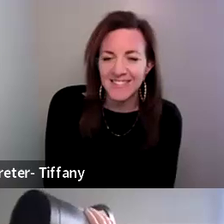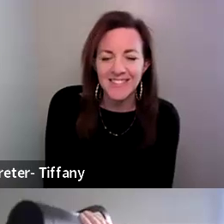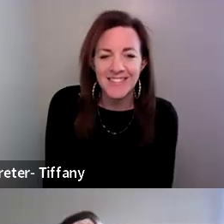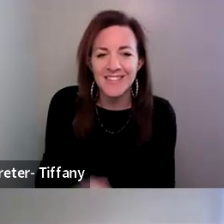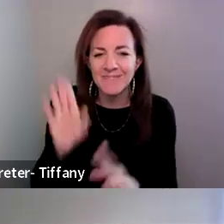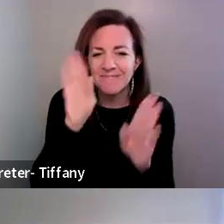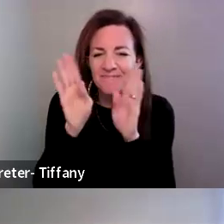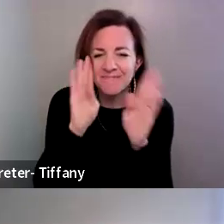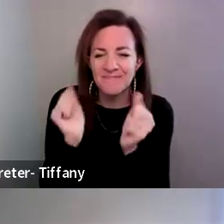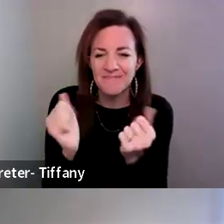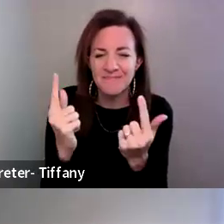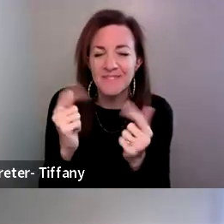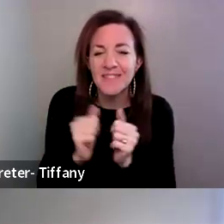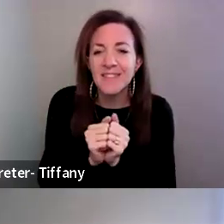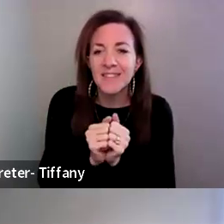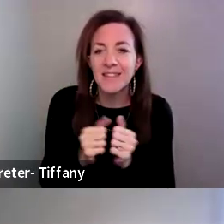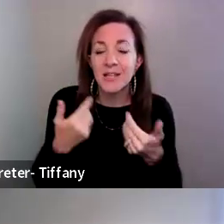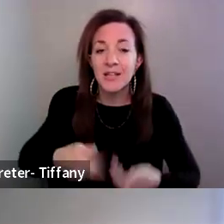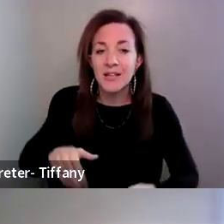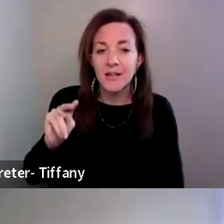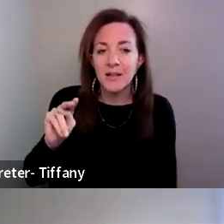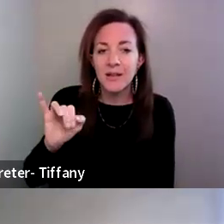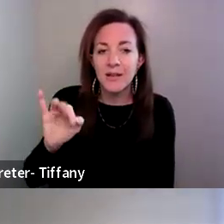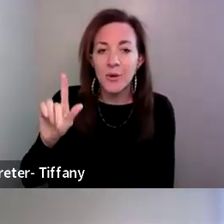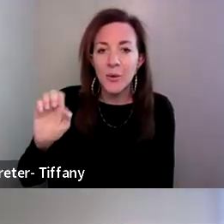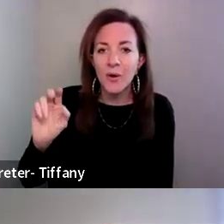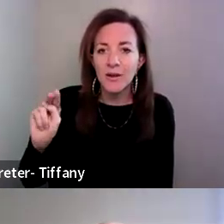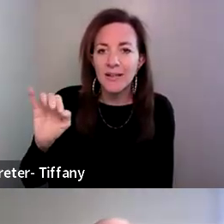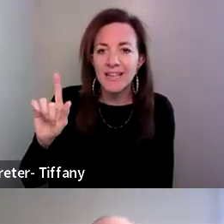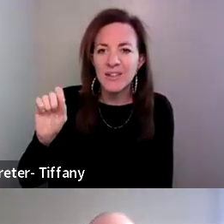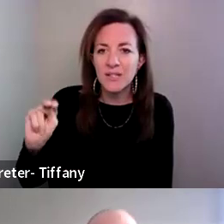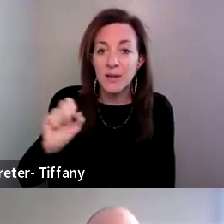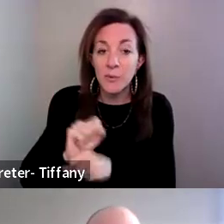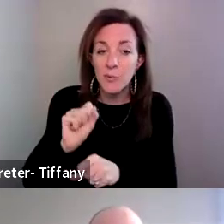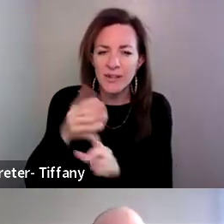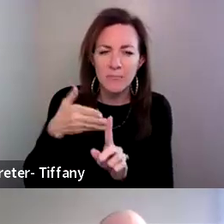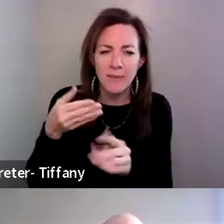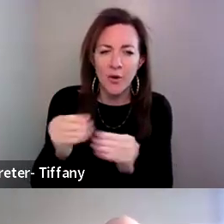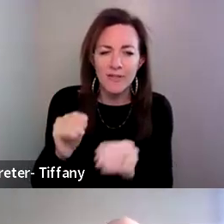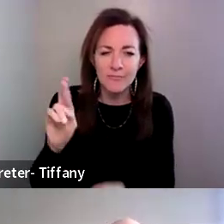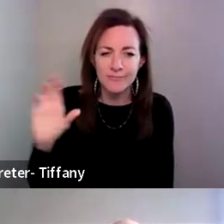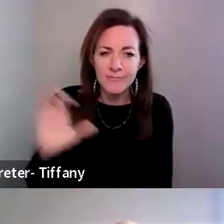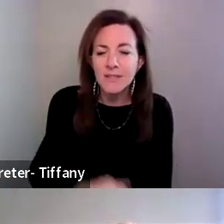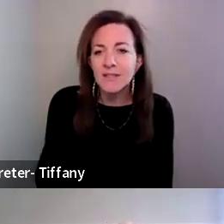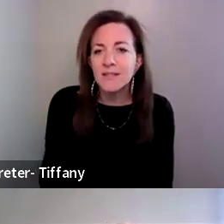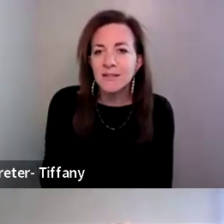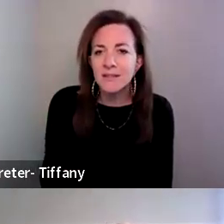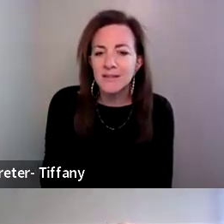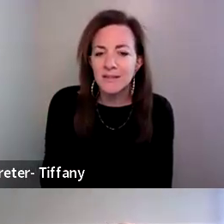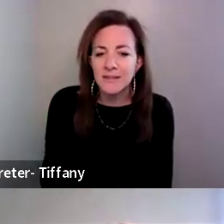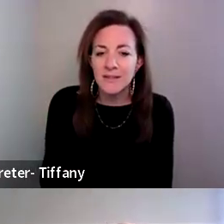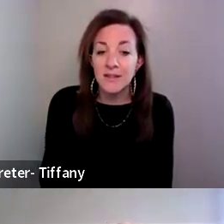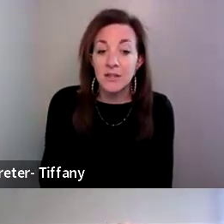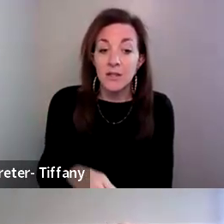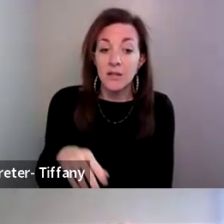everybody. Hi. I'm Nicole Nielsen. I work here in our main office of the regional center, the Alta California Regional Center,